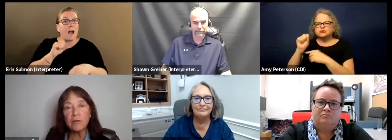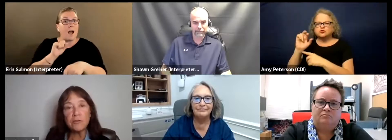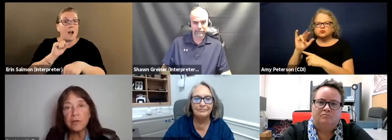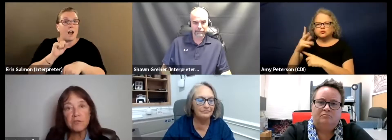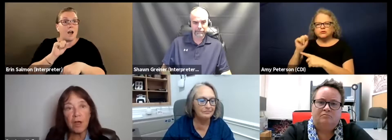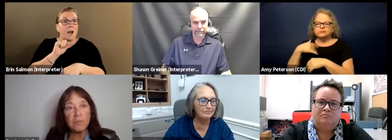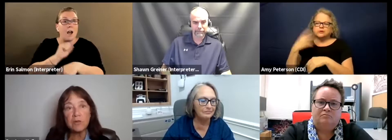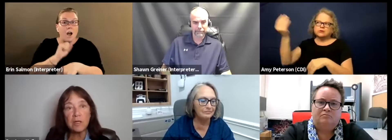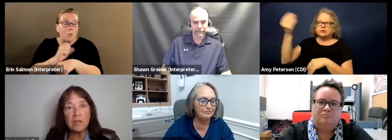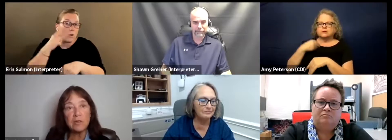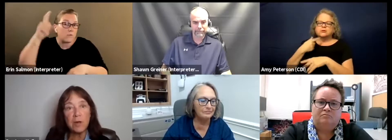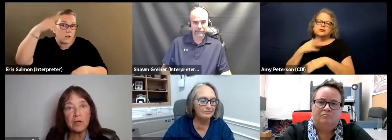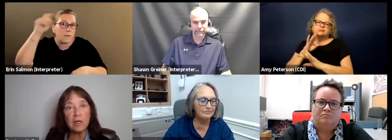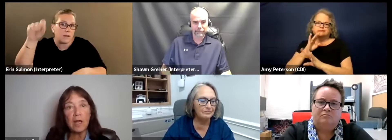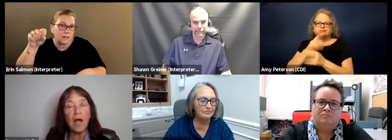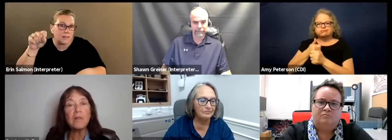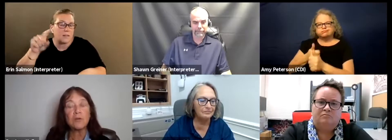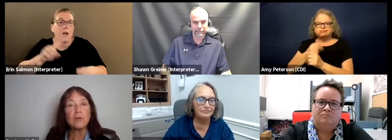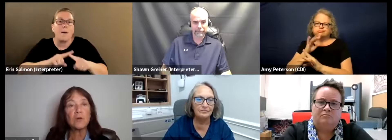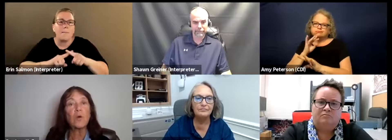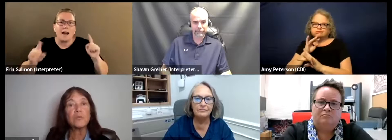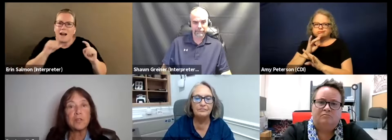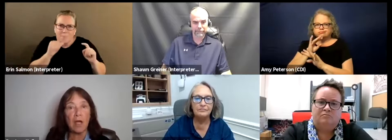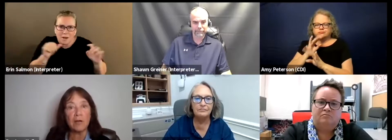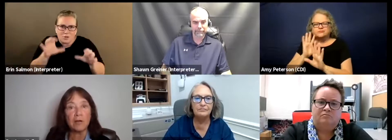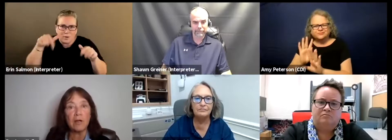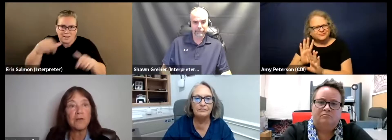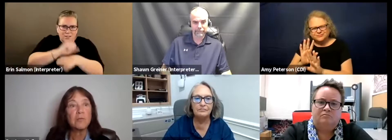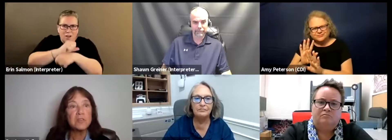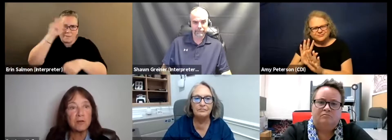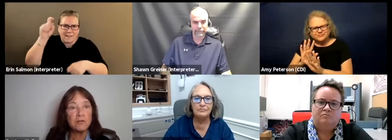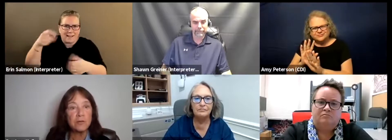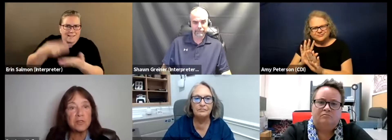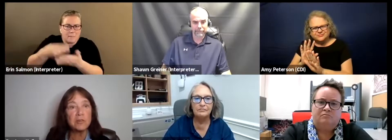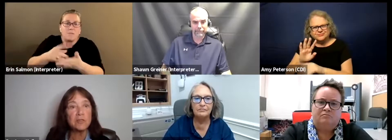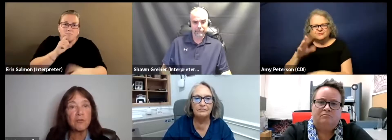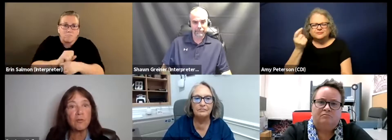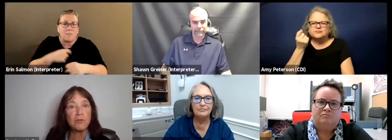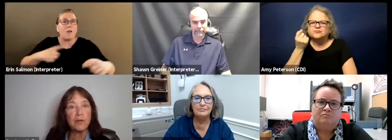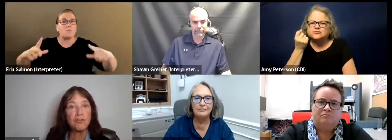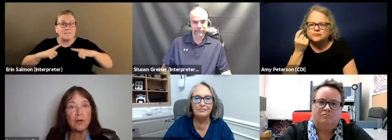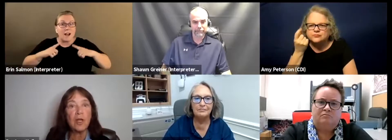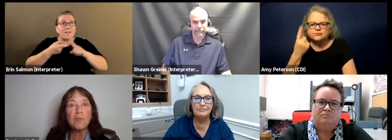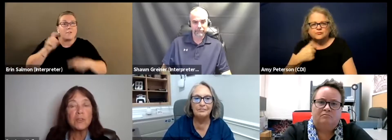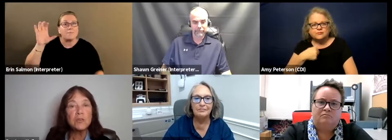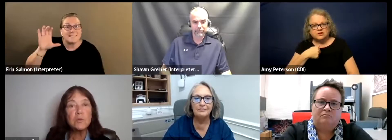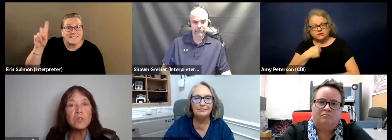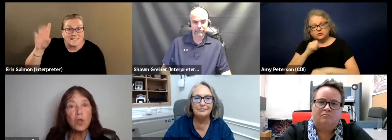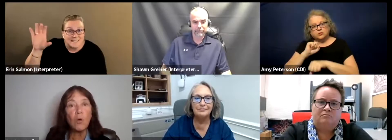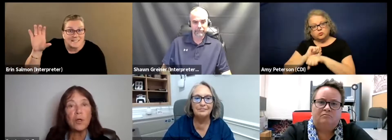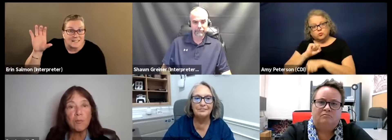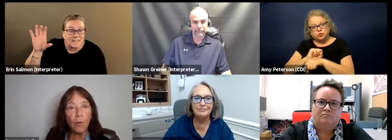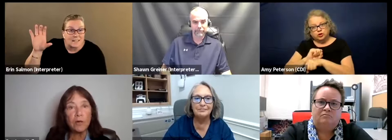I'm not doing this job because I need the money. I literally was retired from the Centers for Disease Control and Prevention, but this